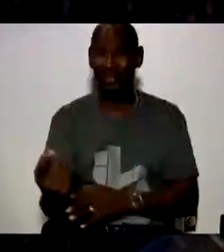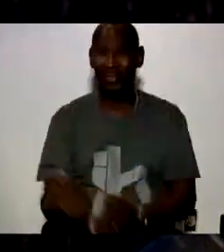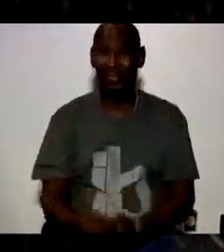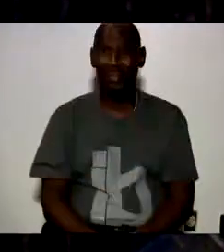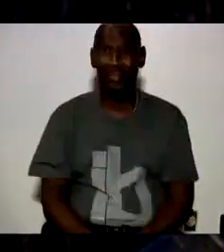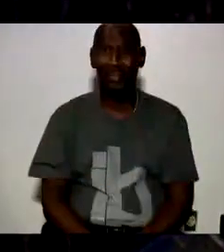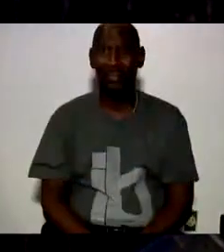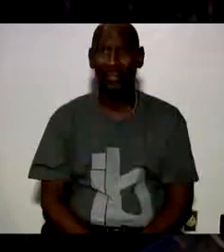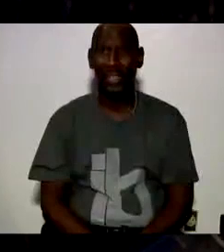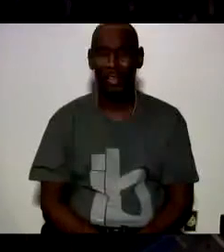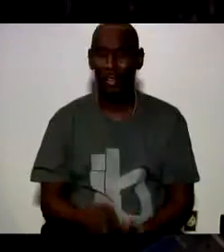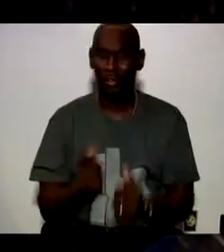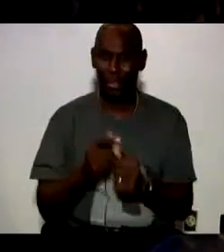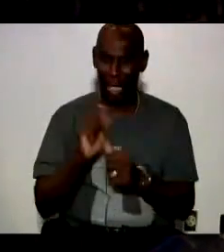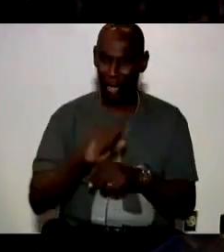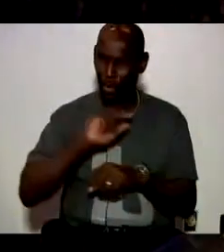That's why I had to go back to work.